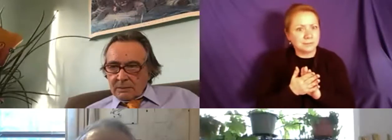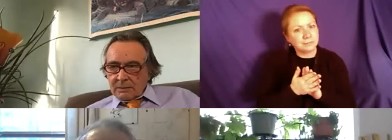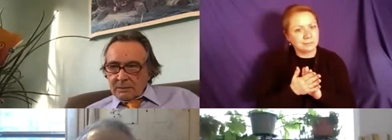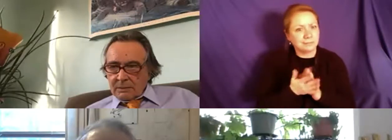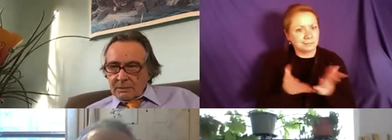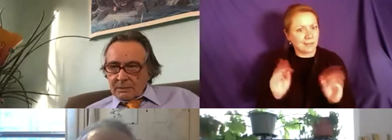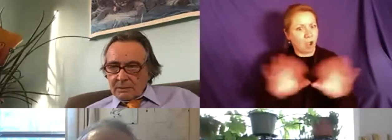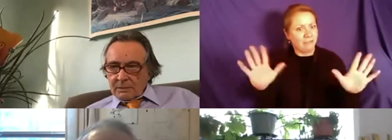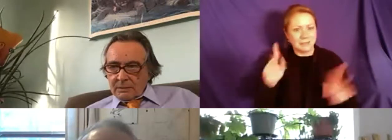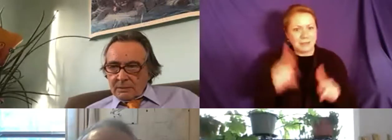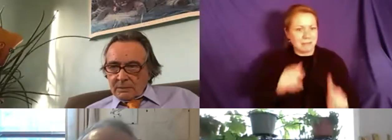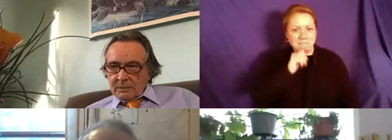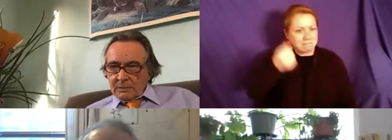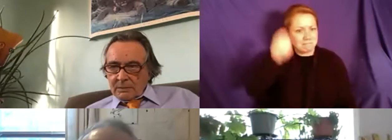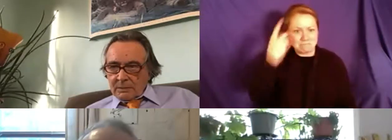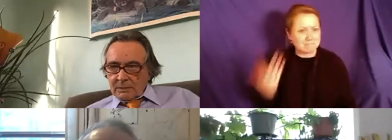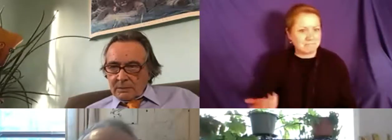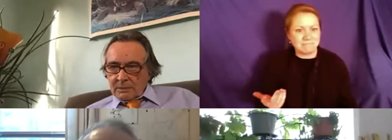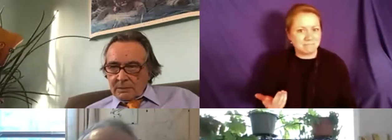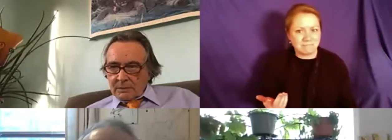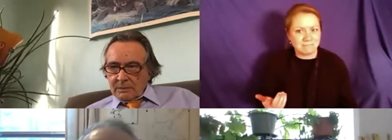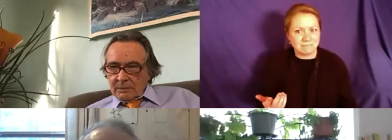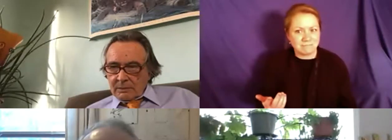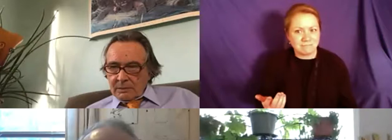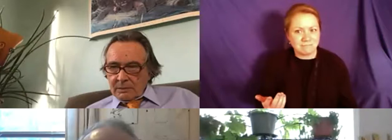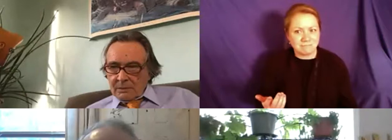clear. You know how